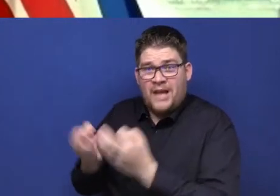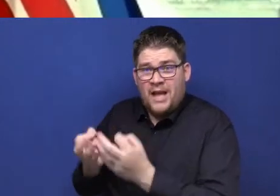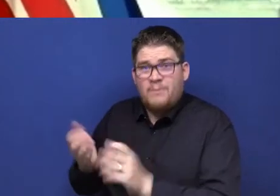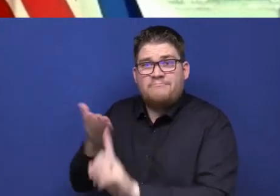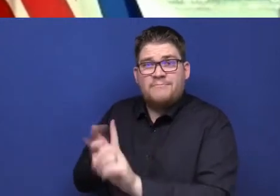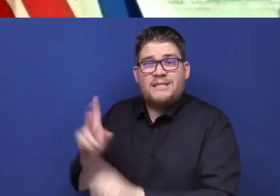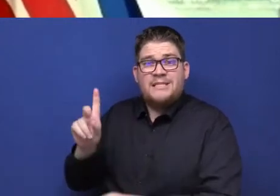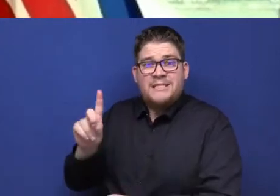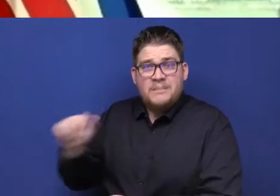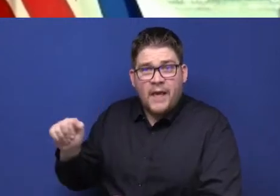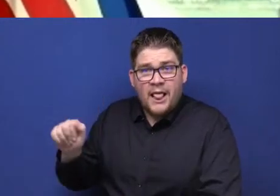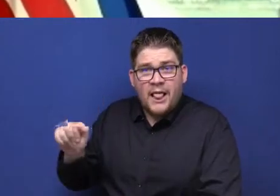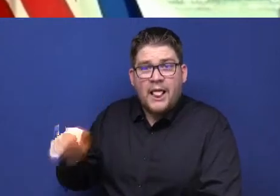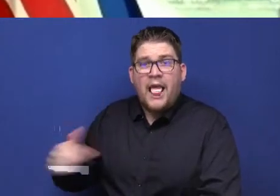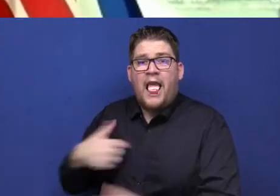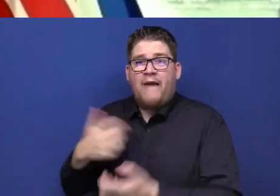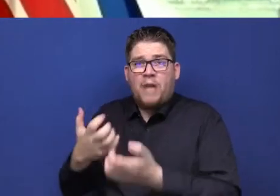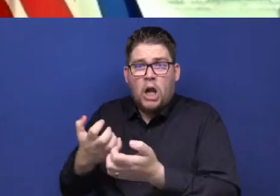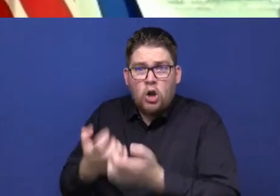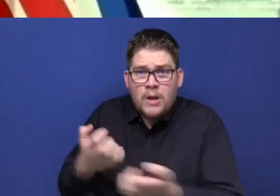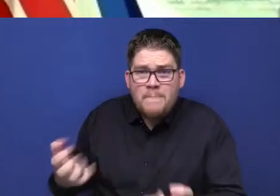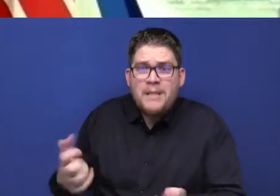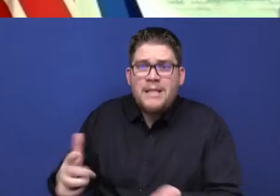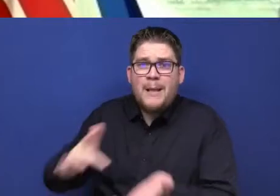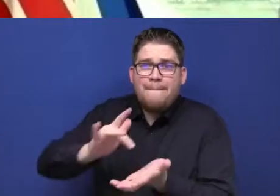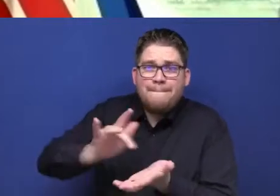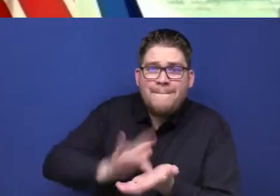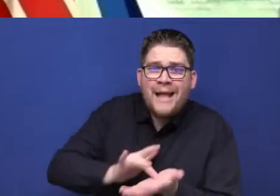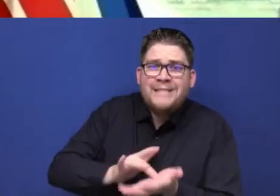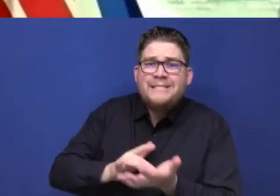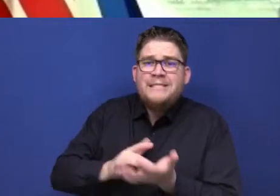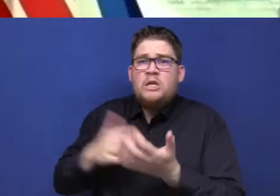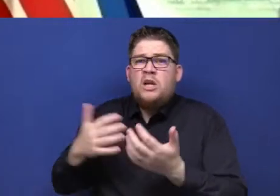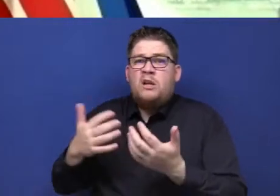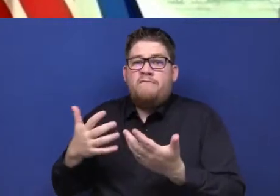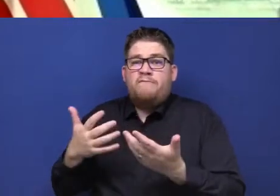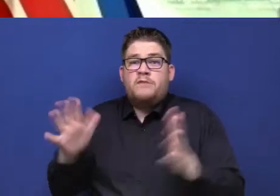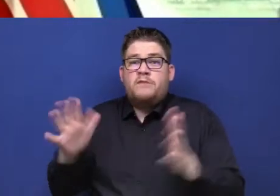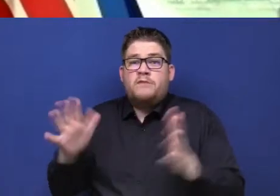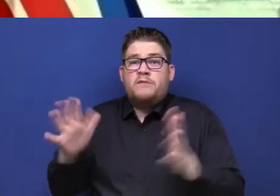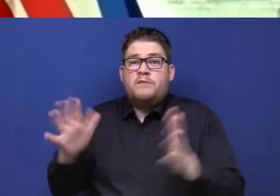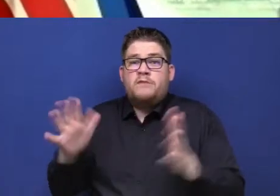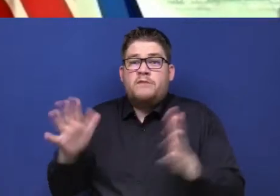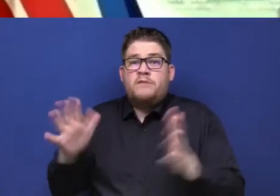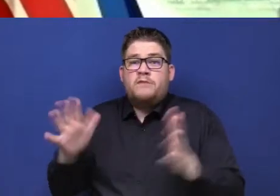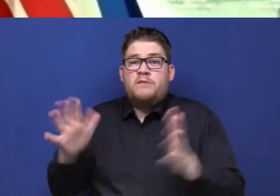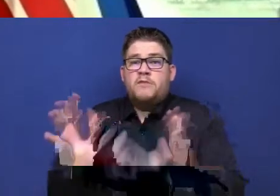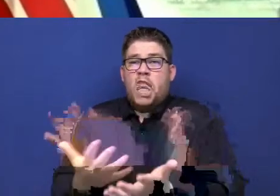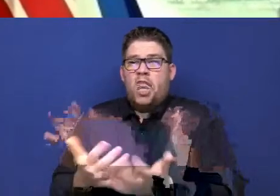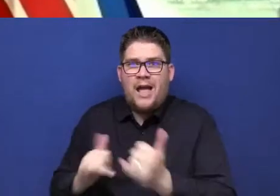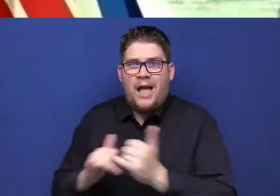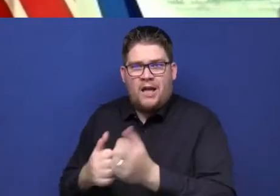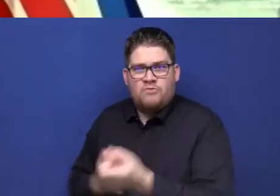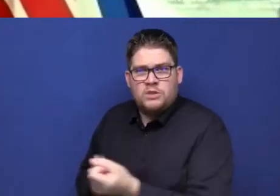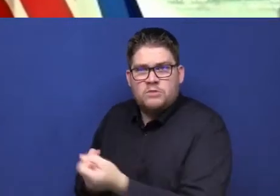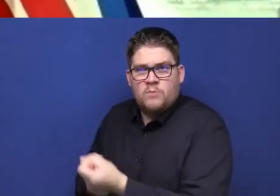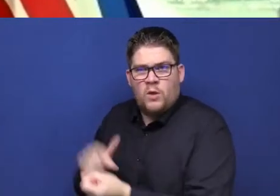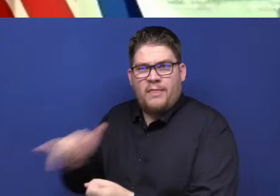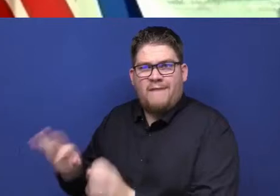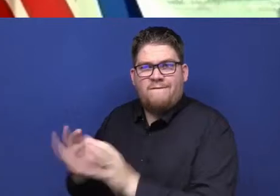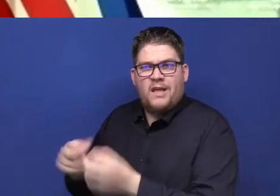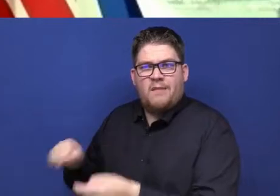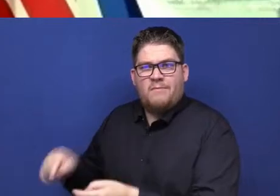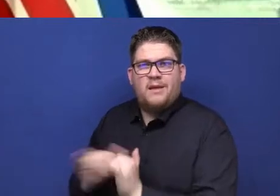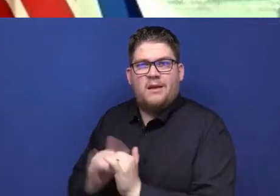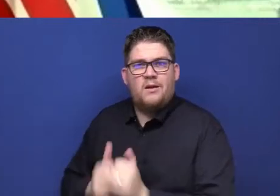first, then the ESS, the emergency support services, kick in terms of finding accommodation. There is the